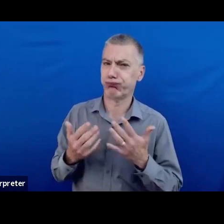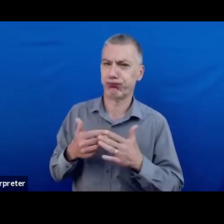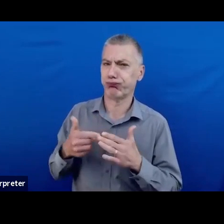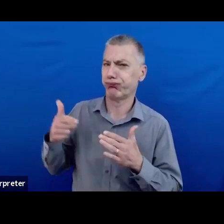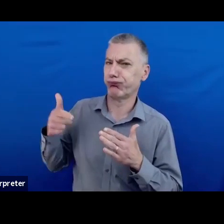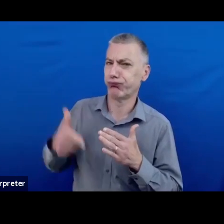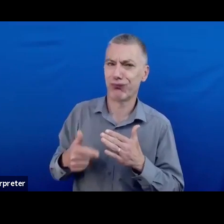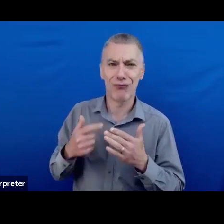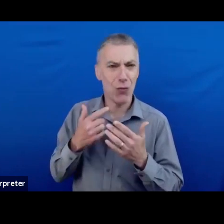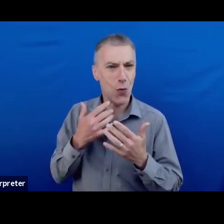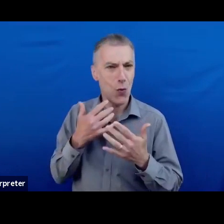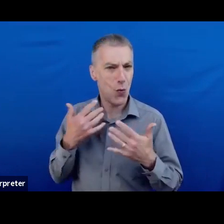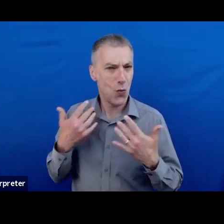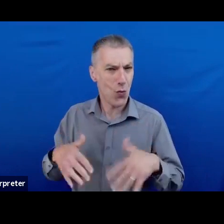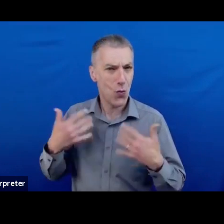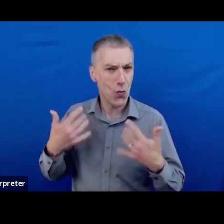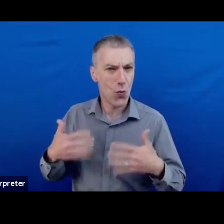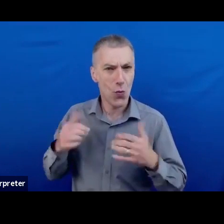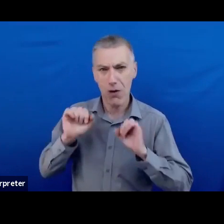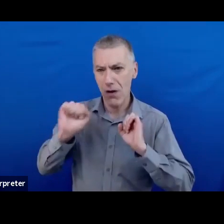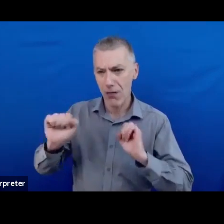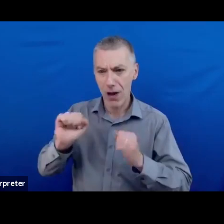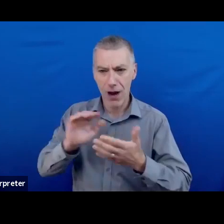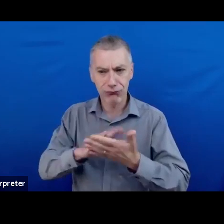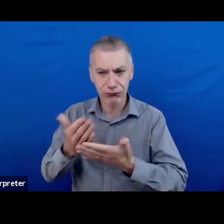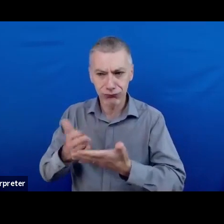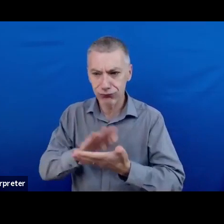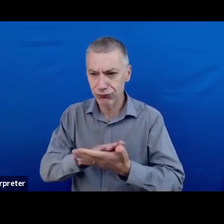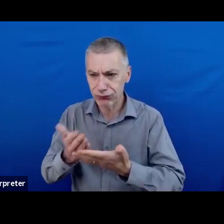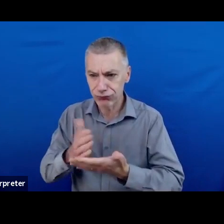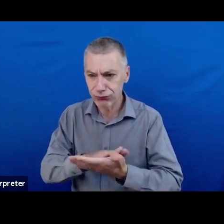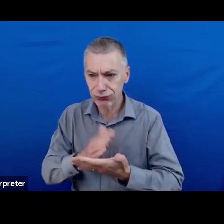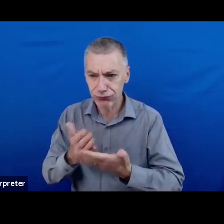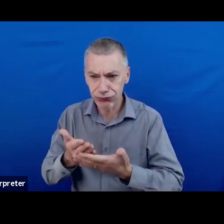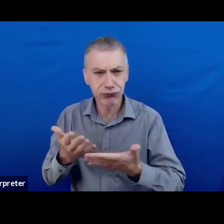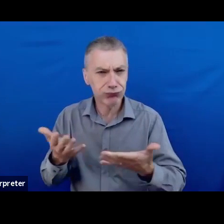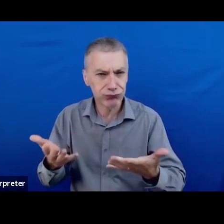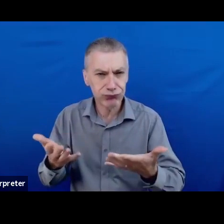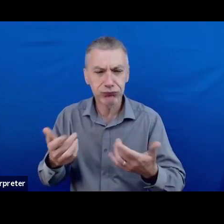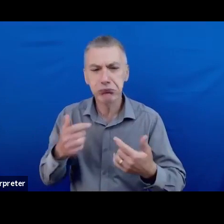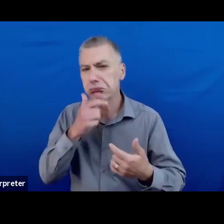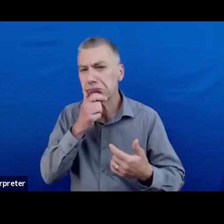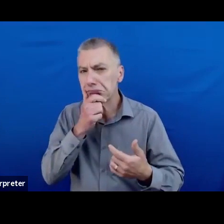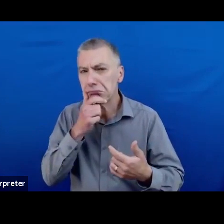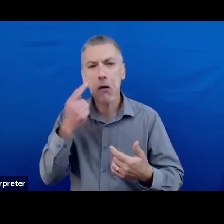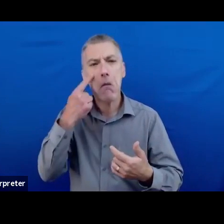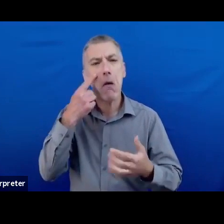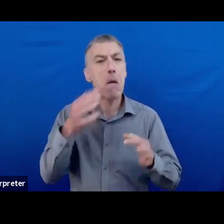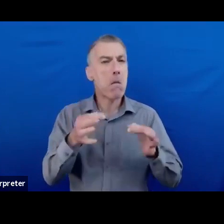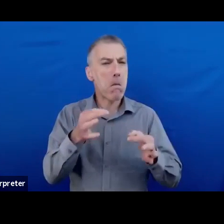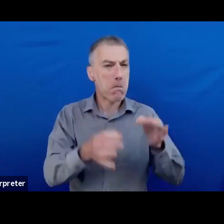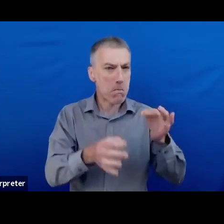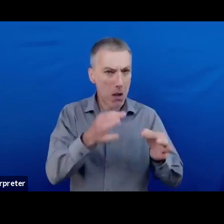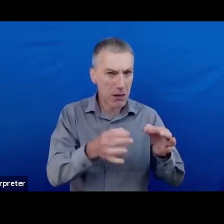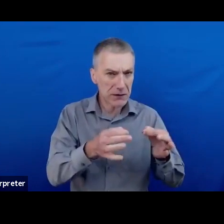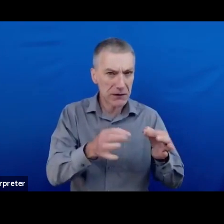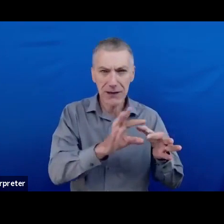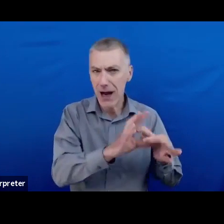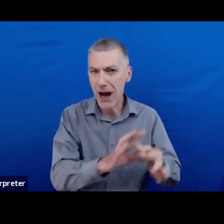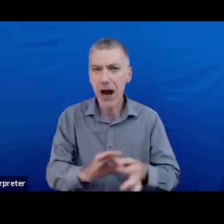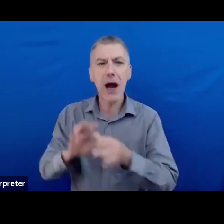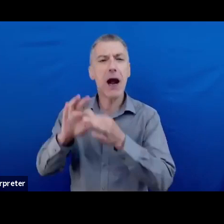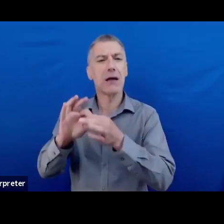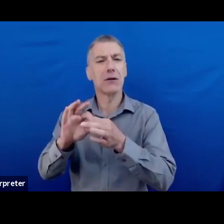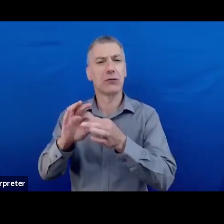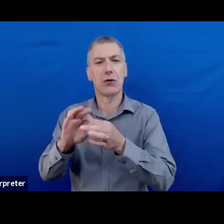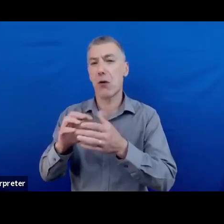useful and suggestive interpretations. I'm going to talk about politics, the relationship between politics and inequality in Latin America.